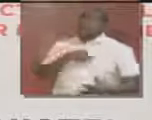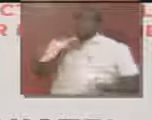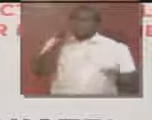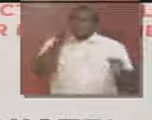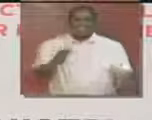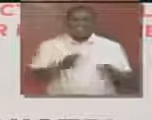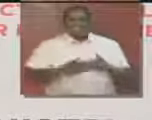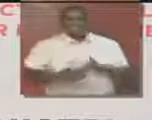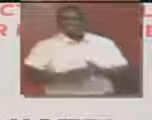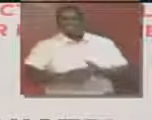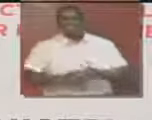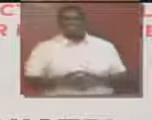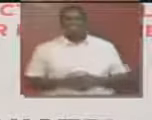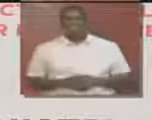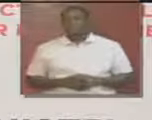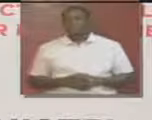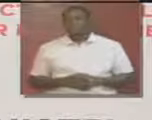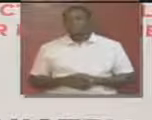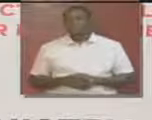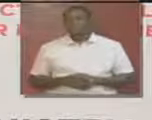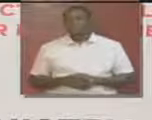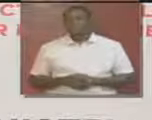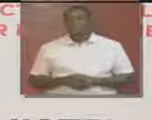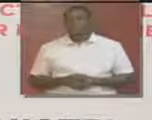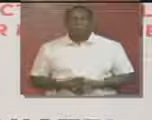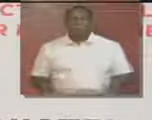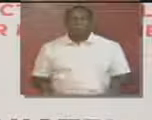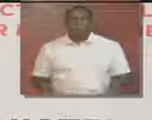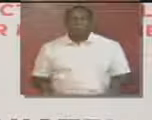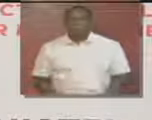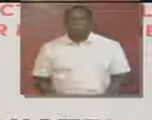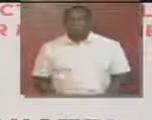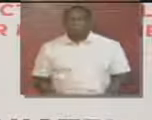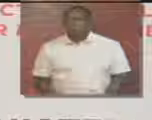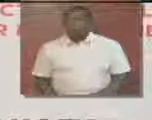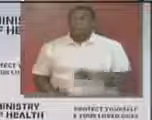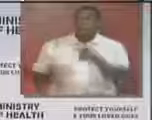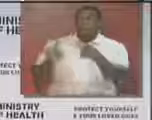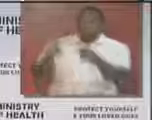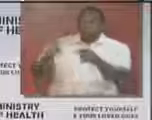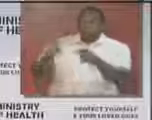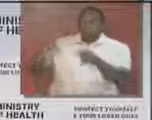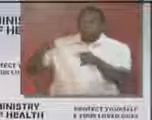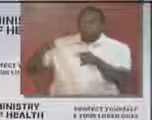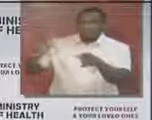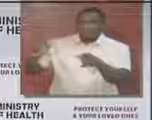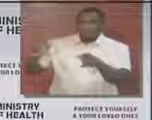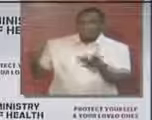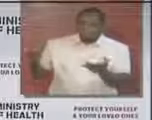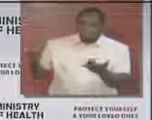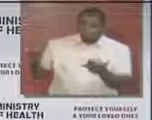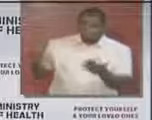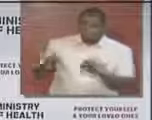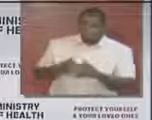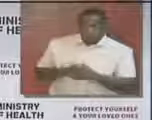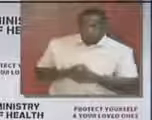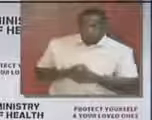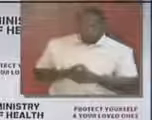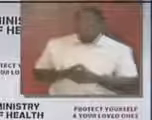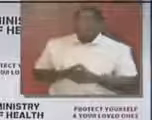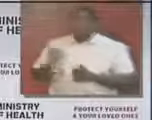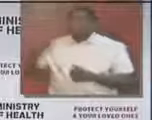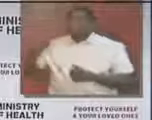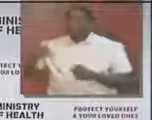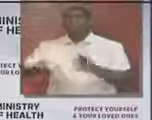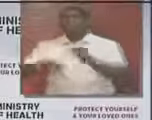certainly bring that information to the attention of the public. I don't know if Dr. Paul then has something to add. Yes, I think we'll go to Dr. Paul for some